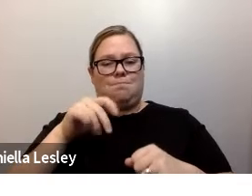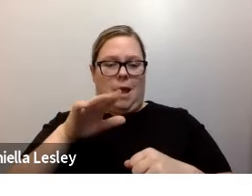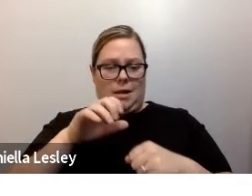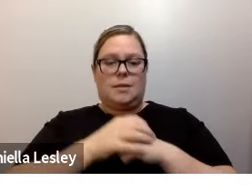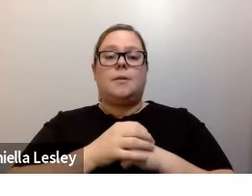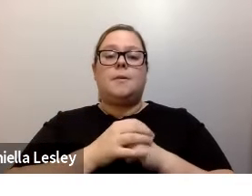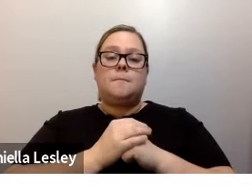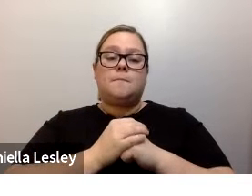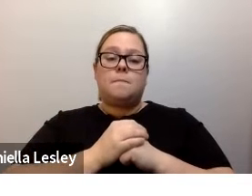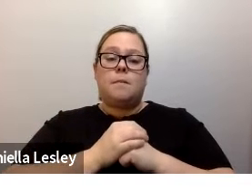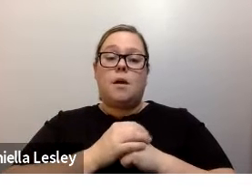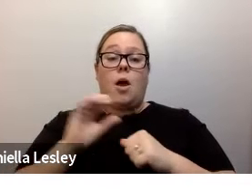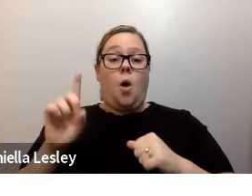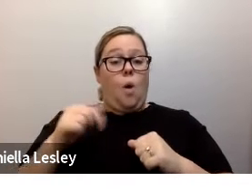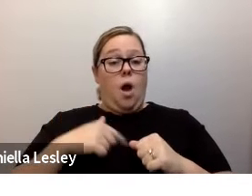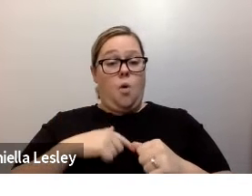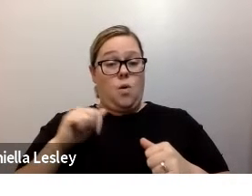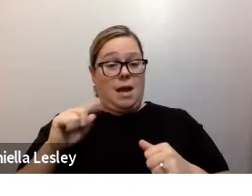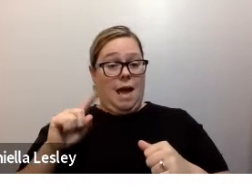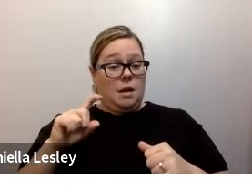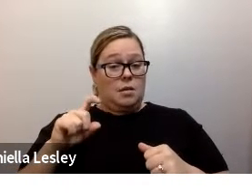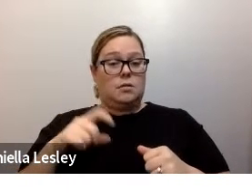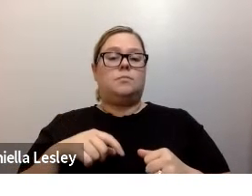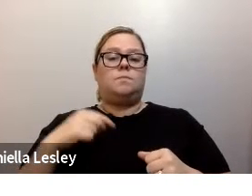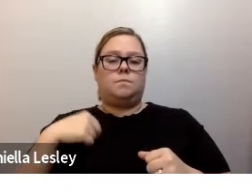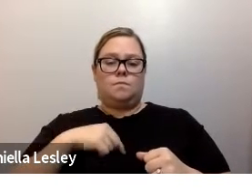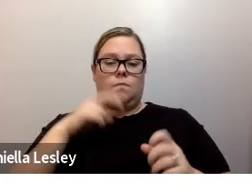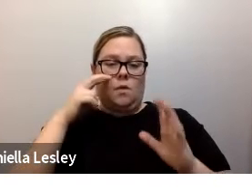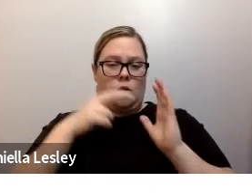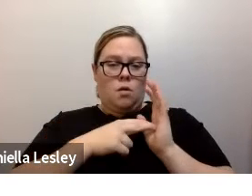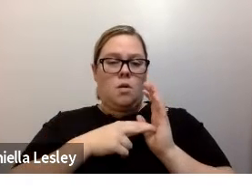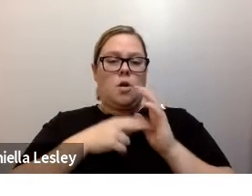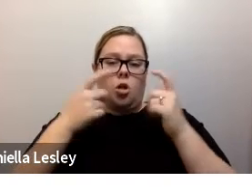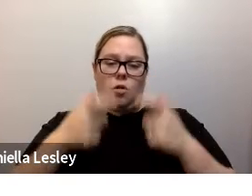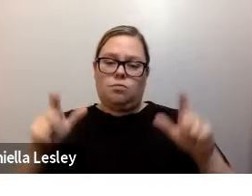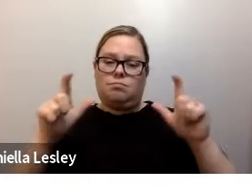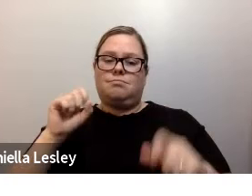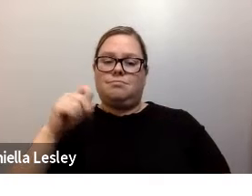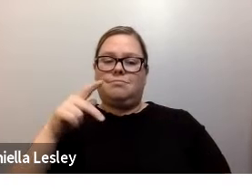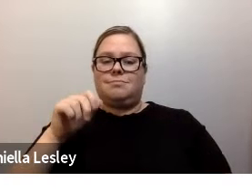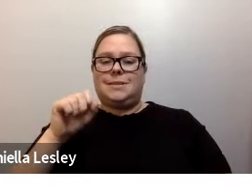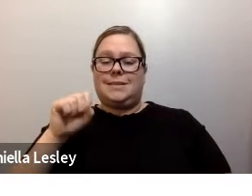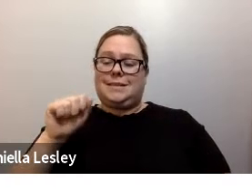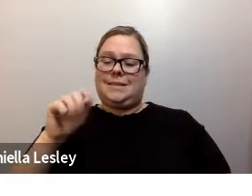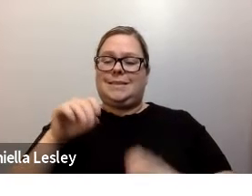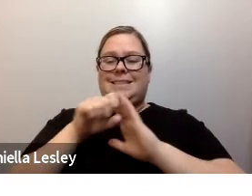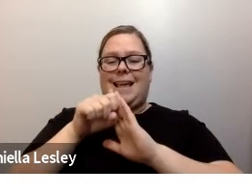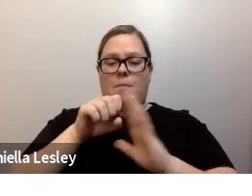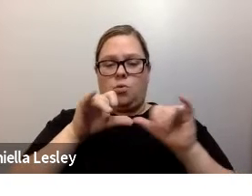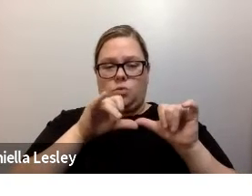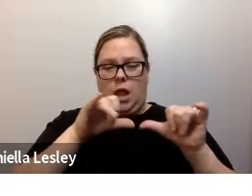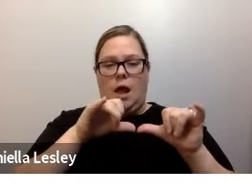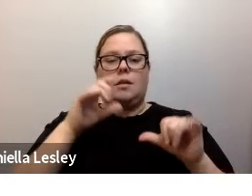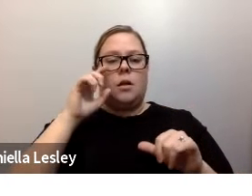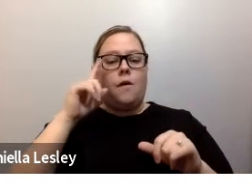And so where are we at with this project? We're looking at a fairly large sample size for qualitative research, and we're hoping